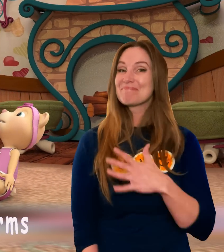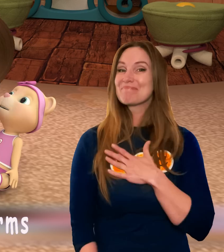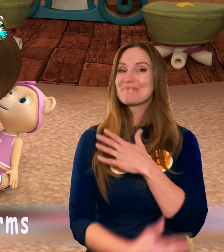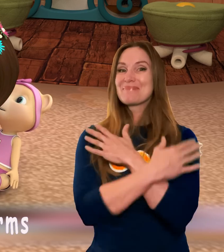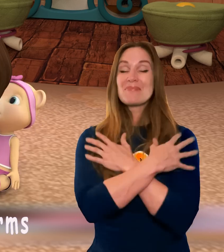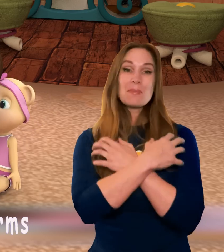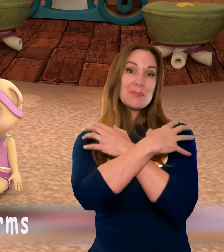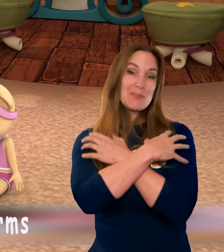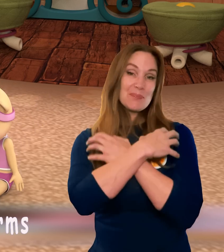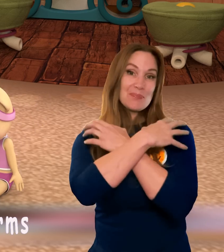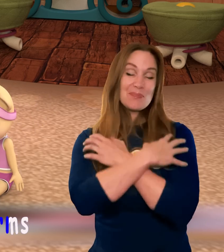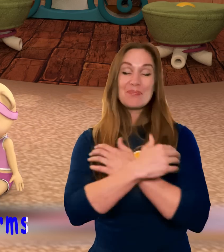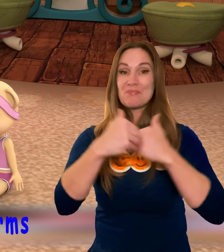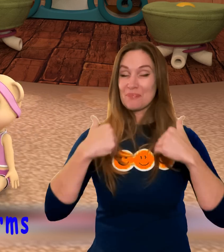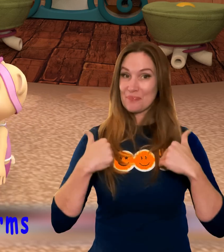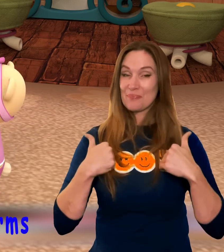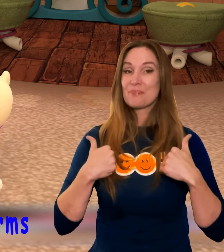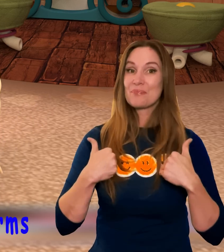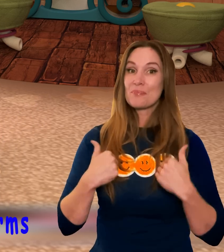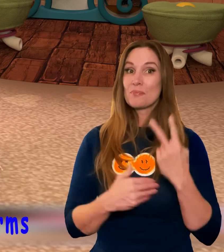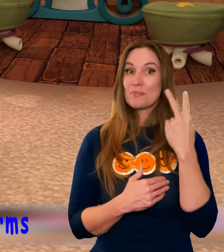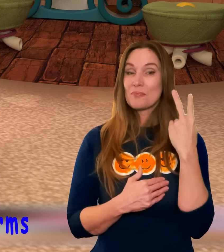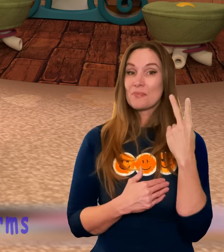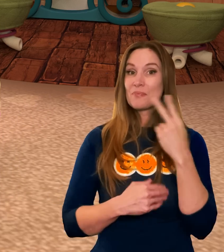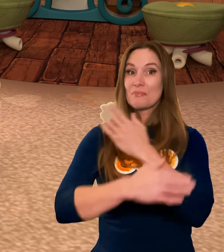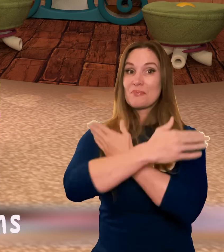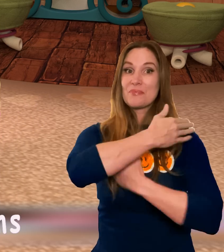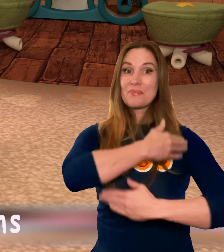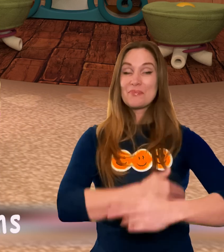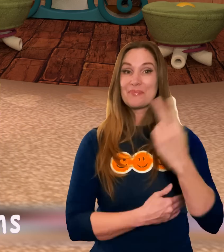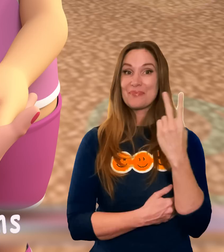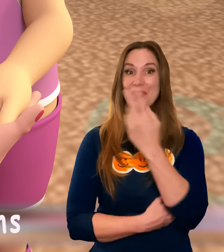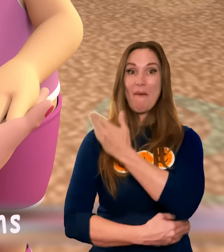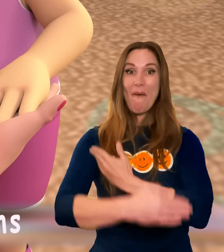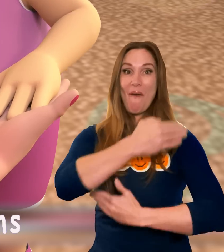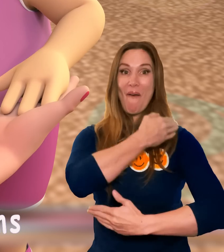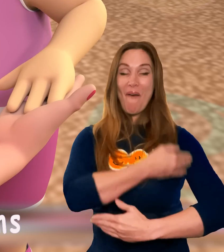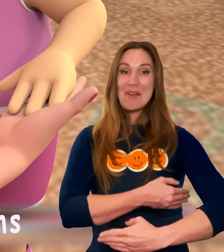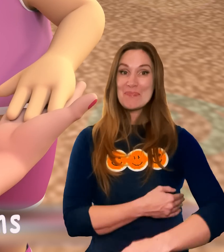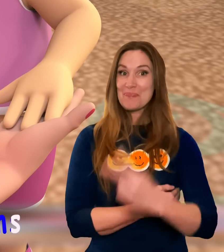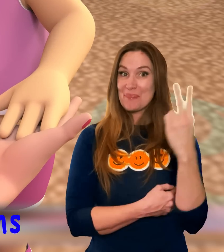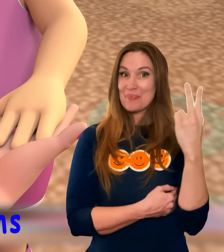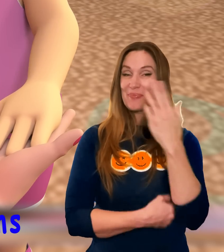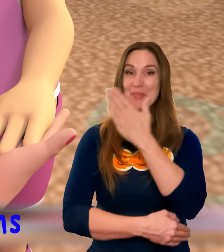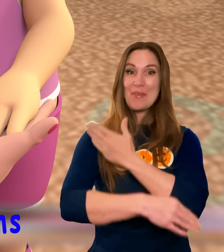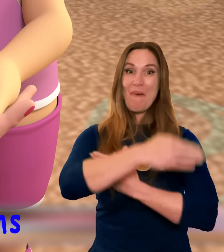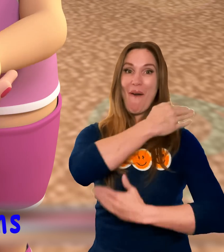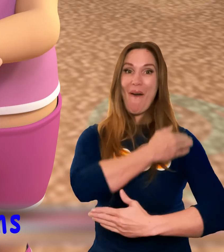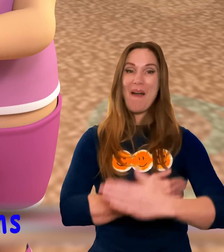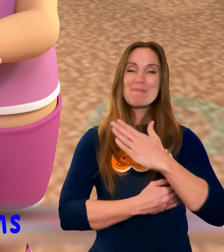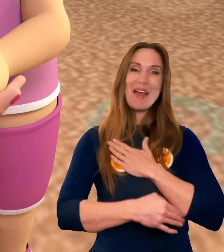bear my teddy bear has two arms two two